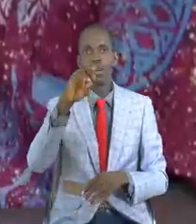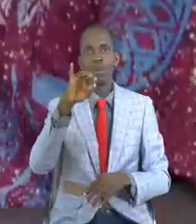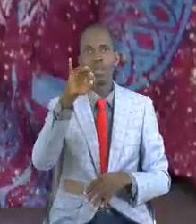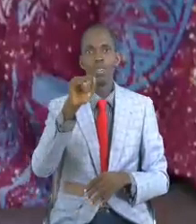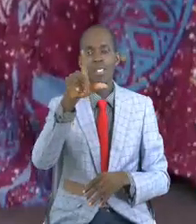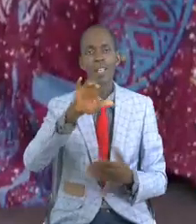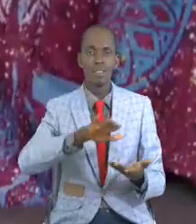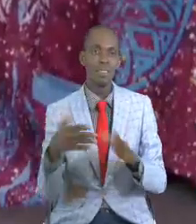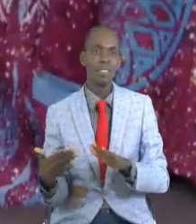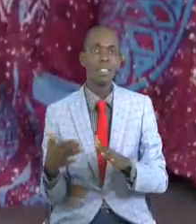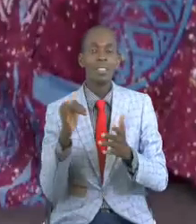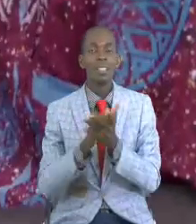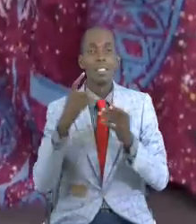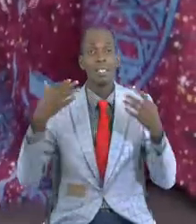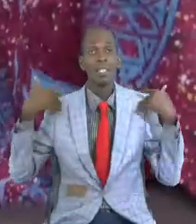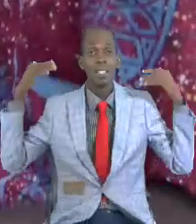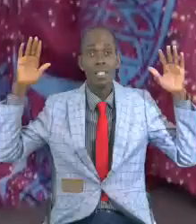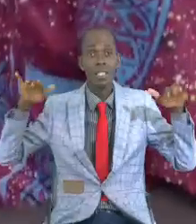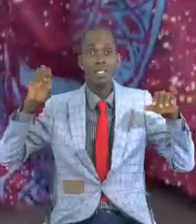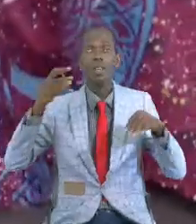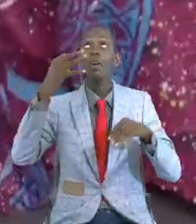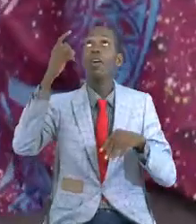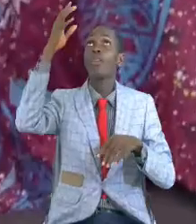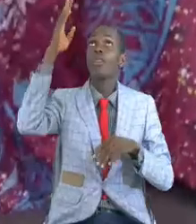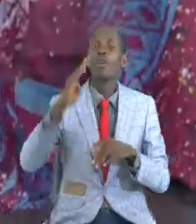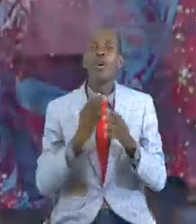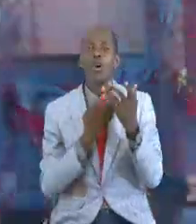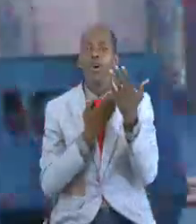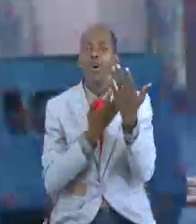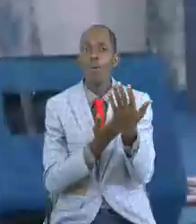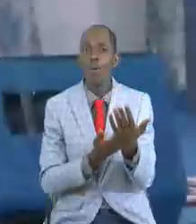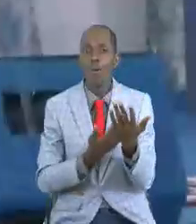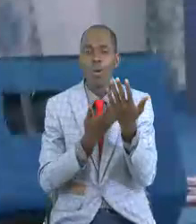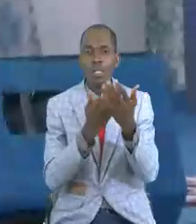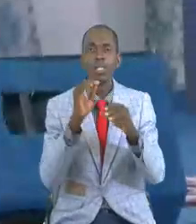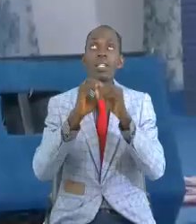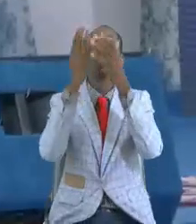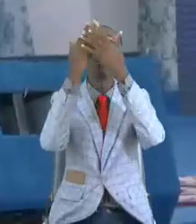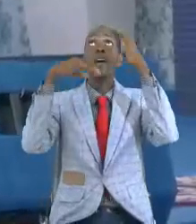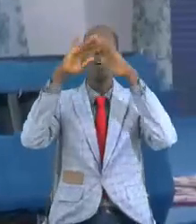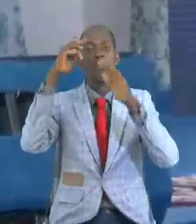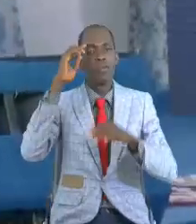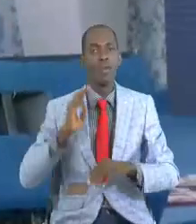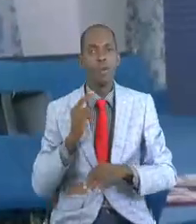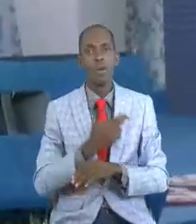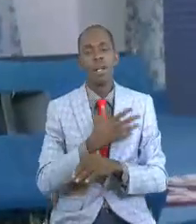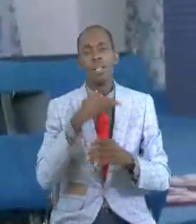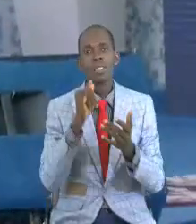the angels of God are waiting in heaven for us. And they say, he is